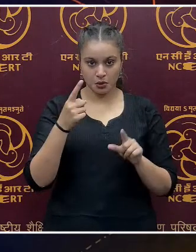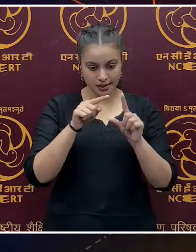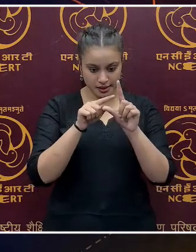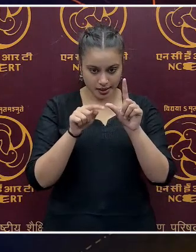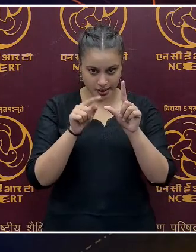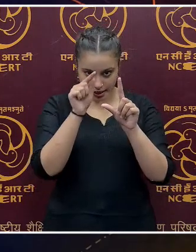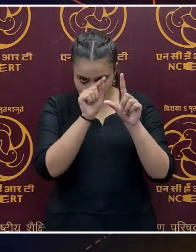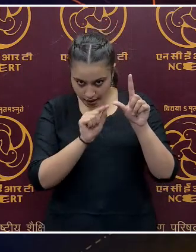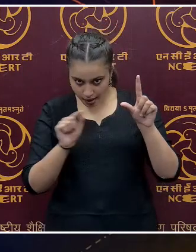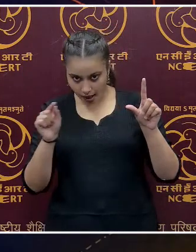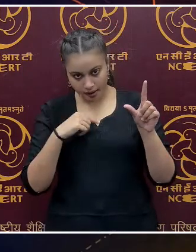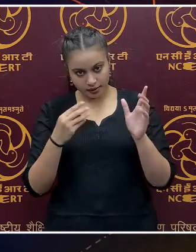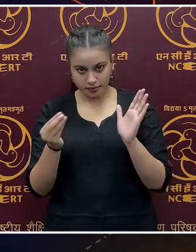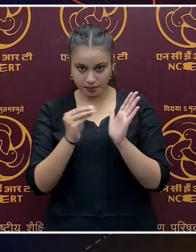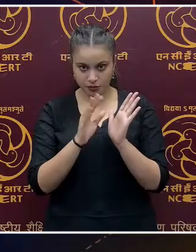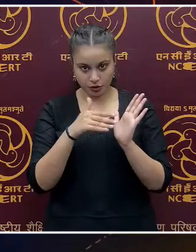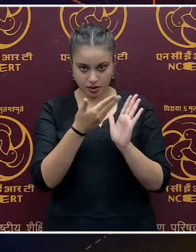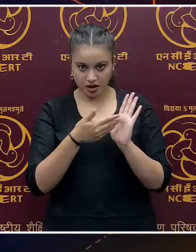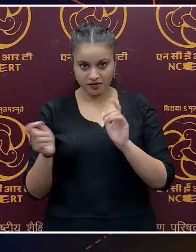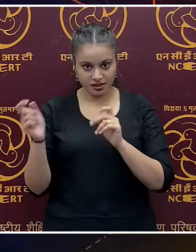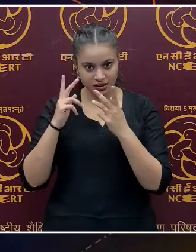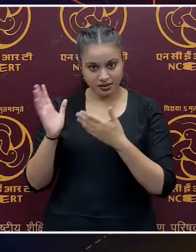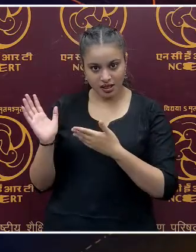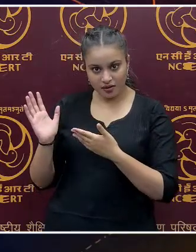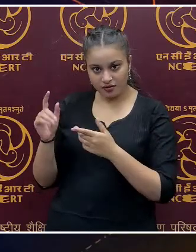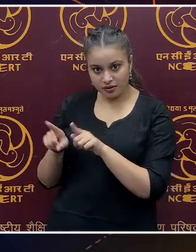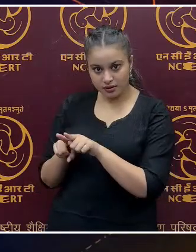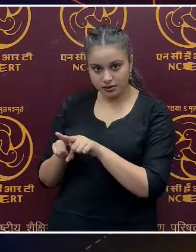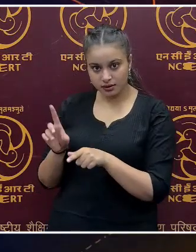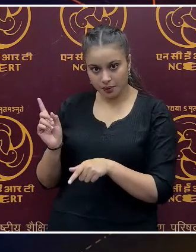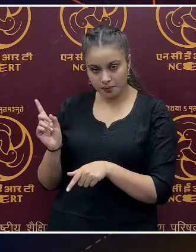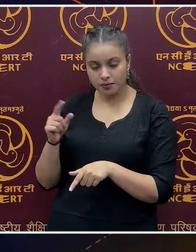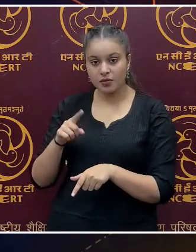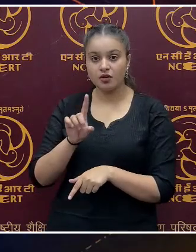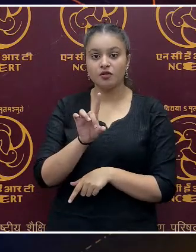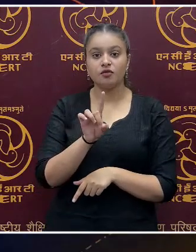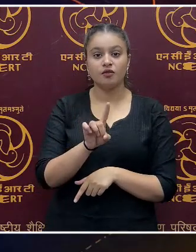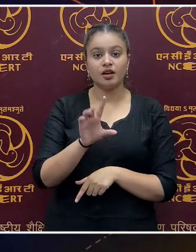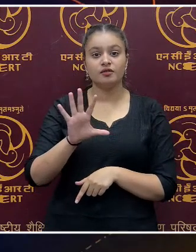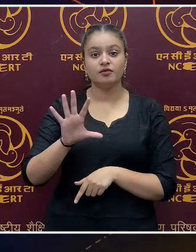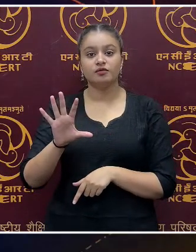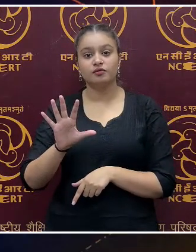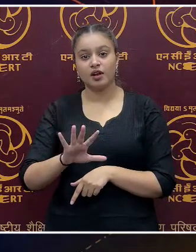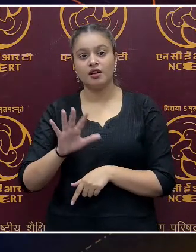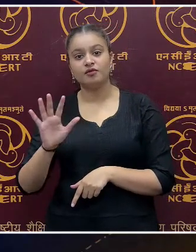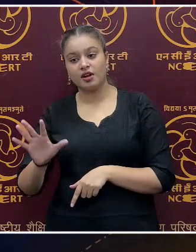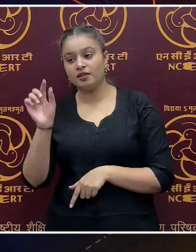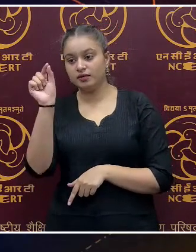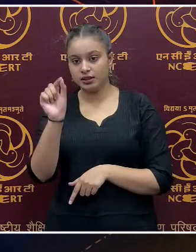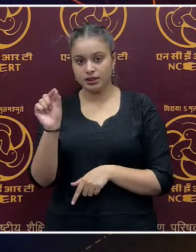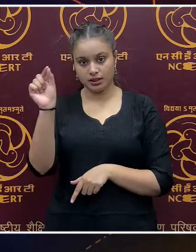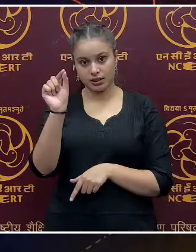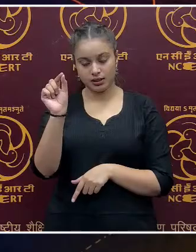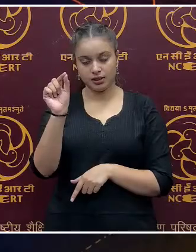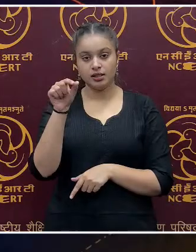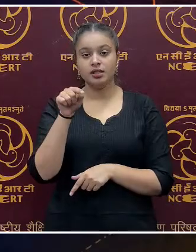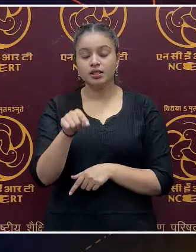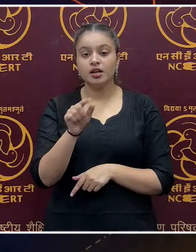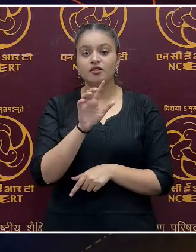it has been mentioned. The angle we could see here 155 degrees. So,